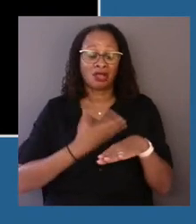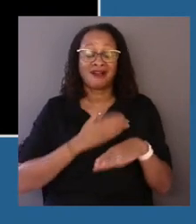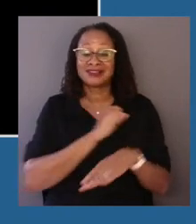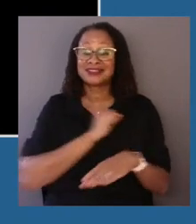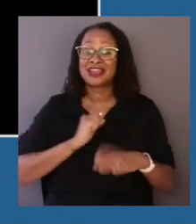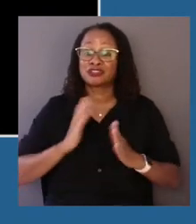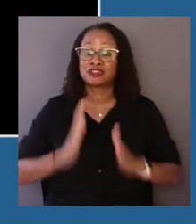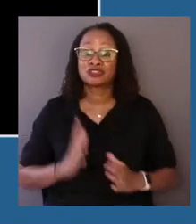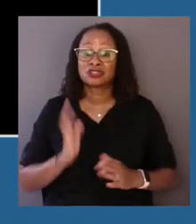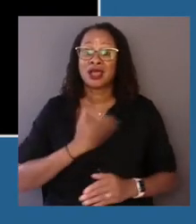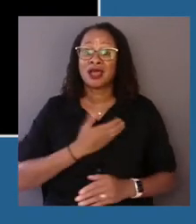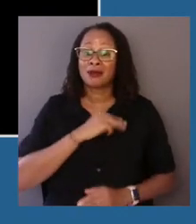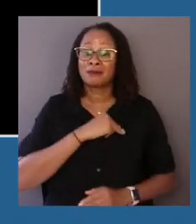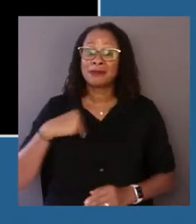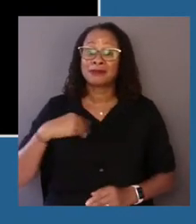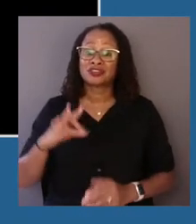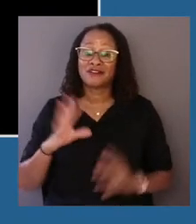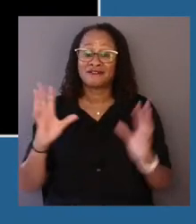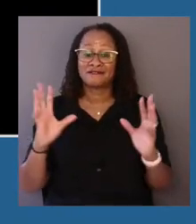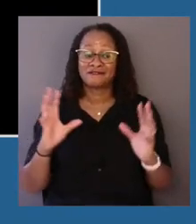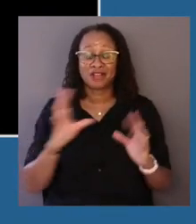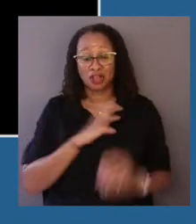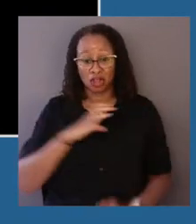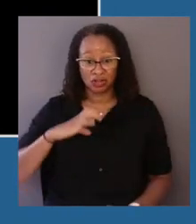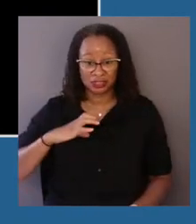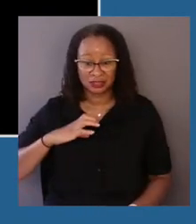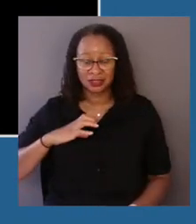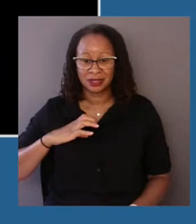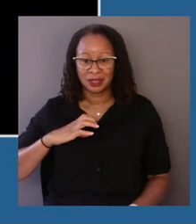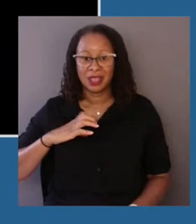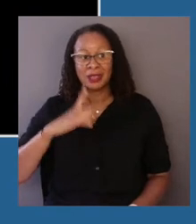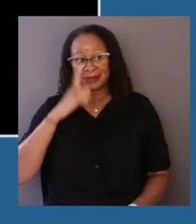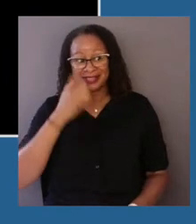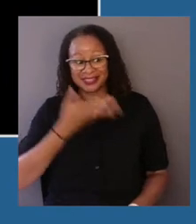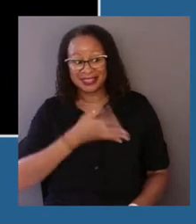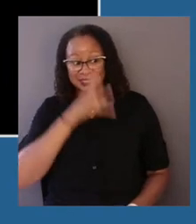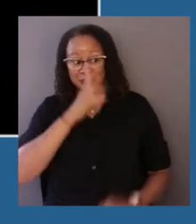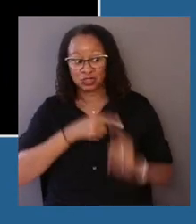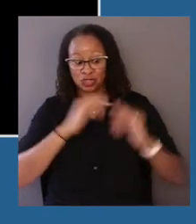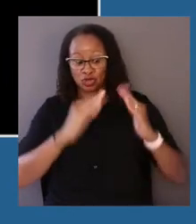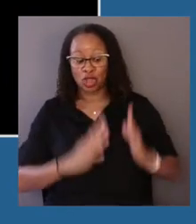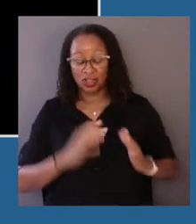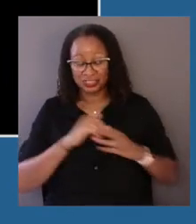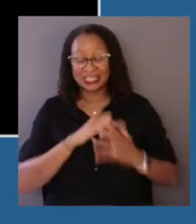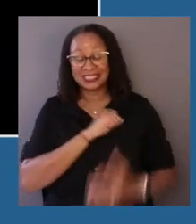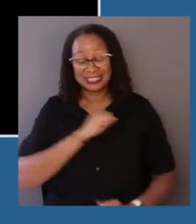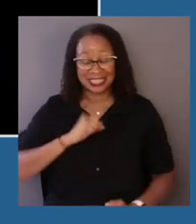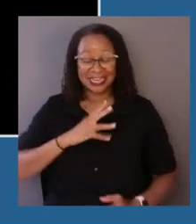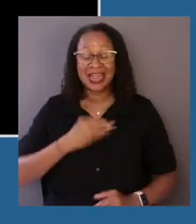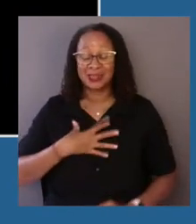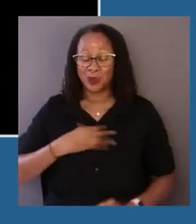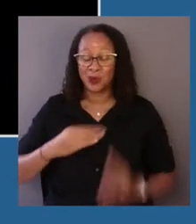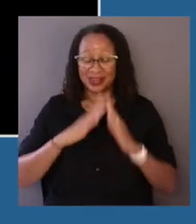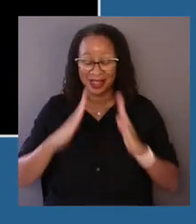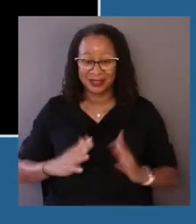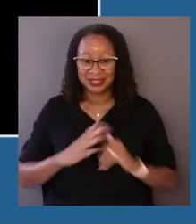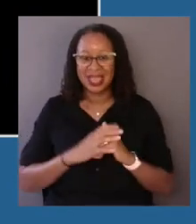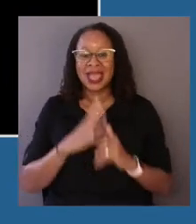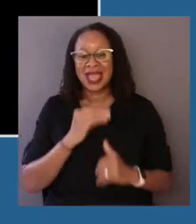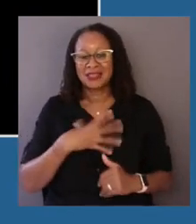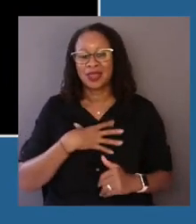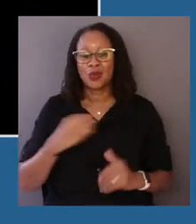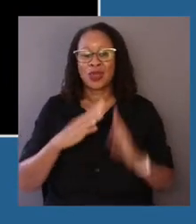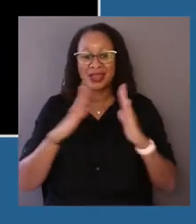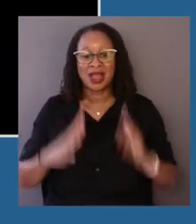our members of Congress, in part because they speak to their colleagues in the Senate and the White House, and the White House call